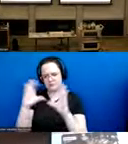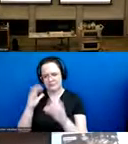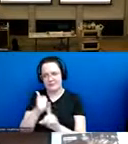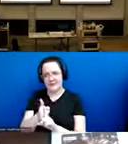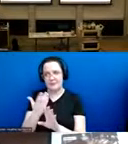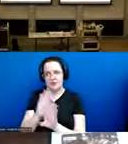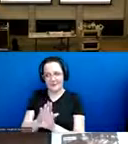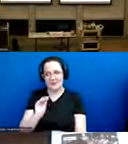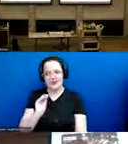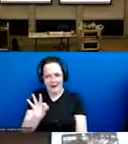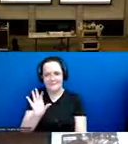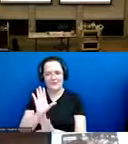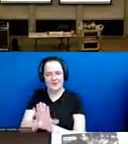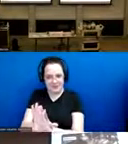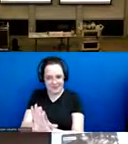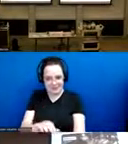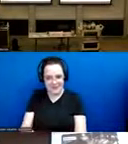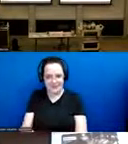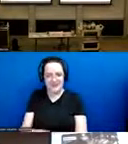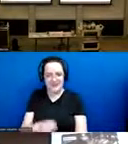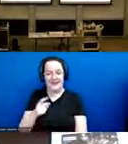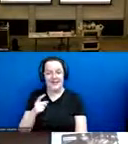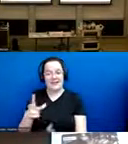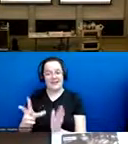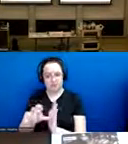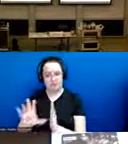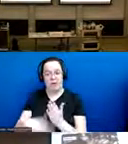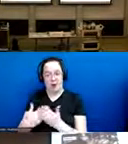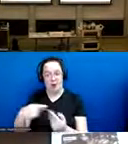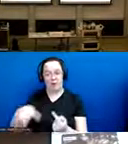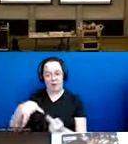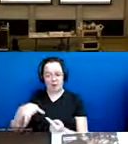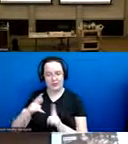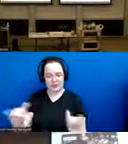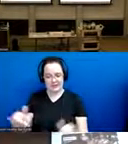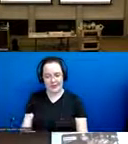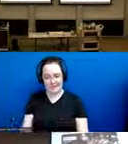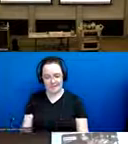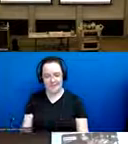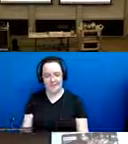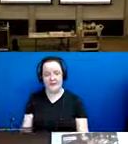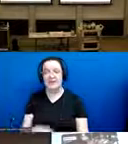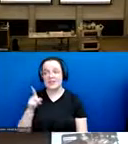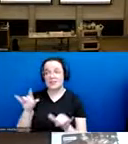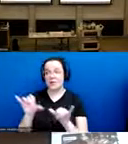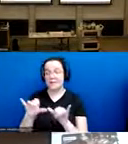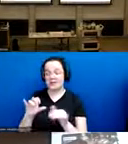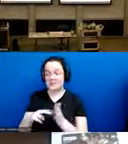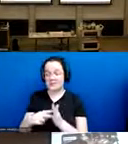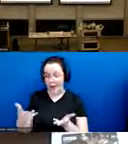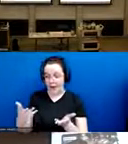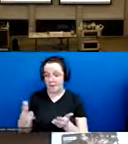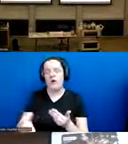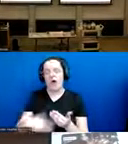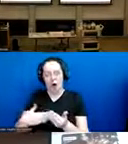superpositions because it's all polarizations at the same time. So what these measurements mean, the fact that all polarizations are preserved, and